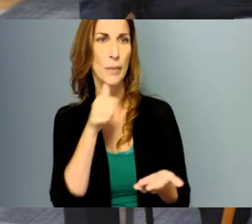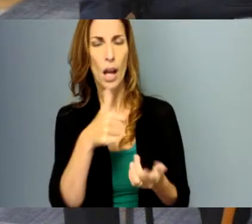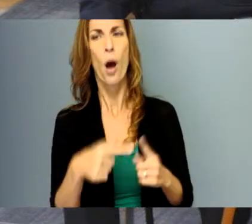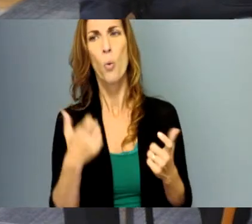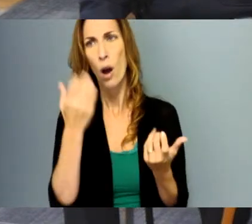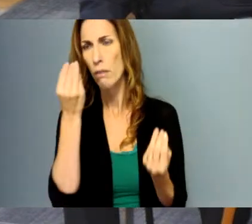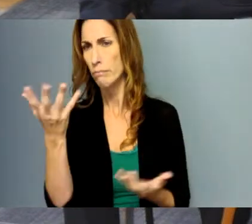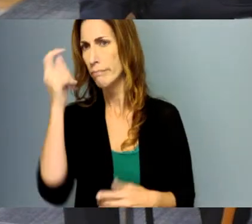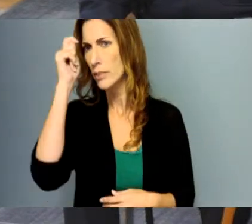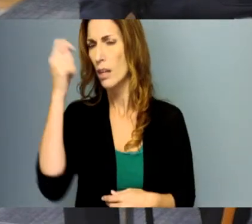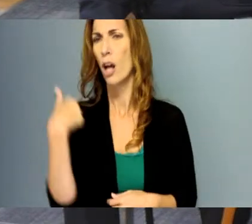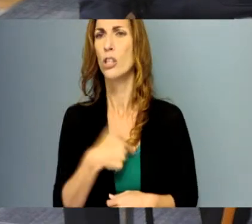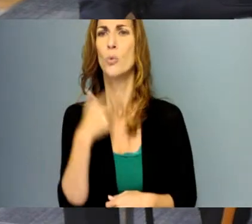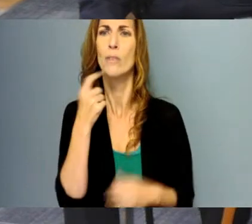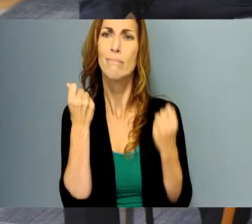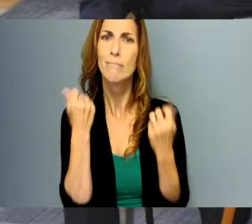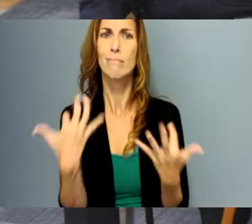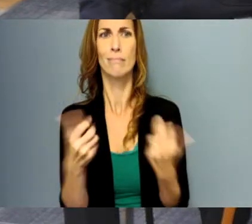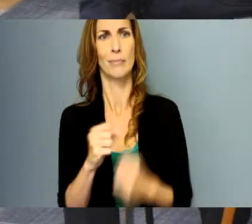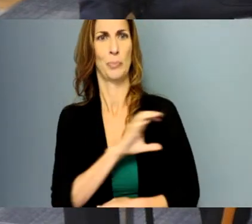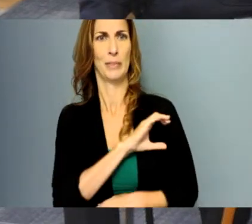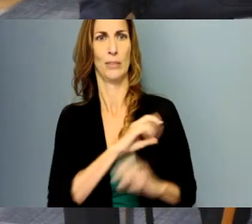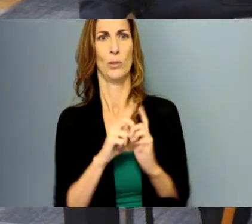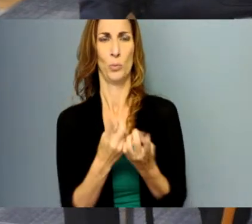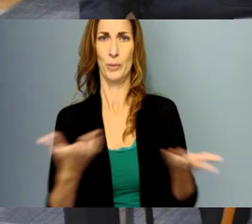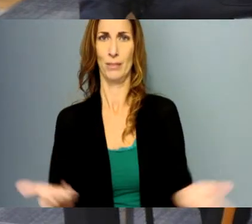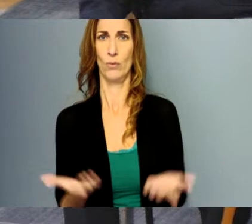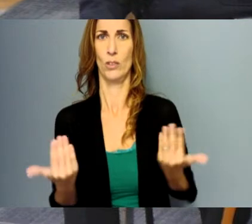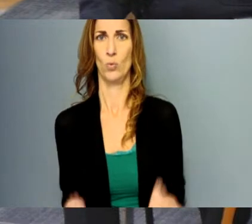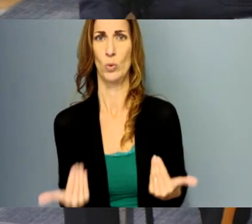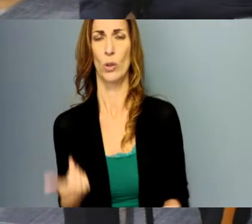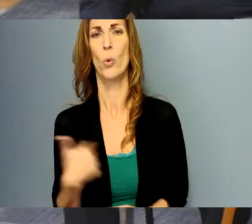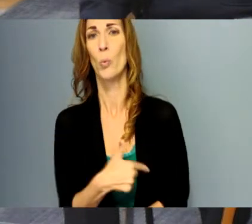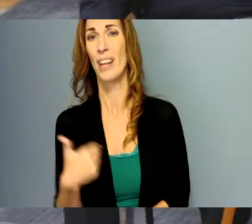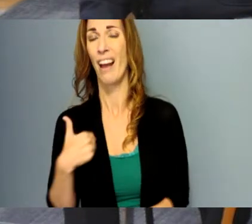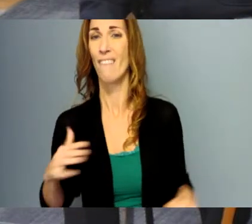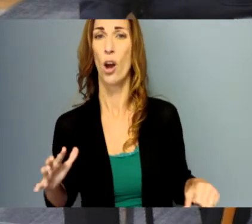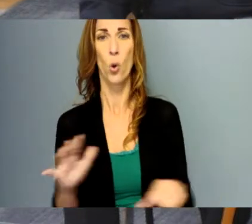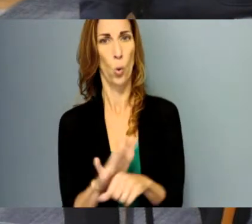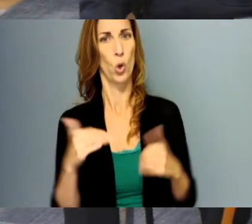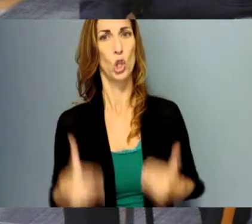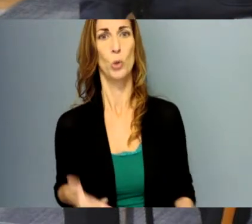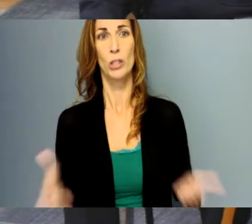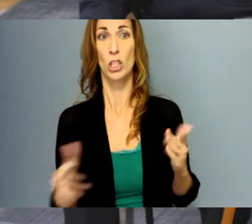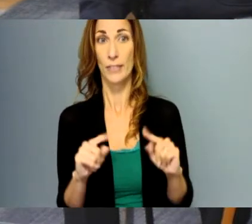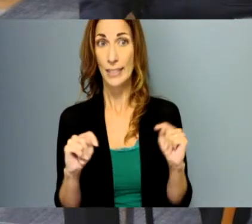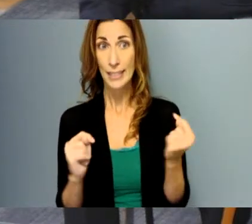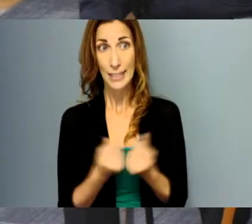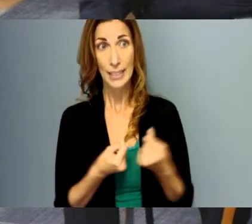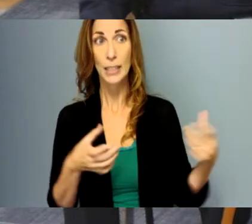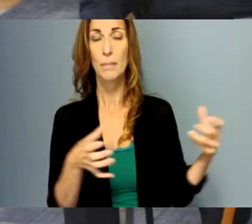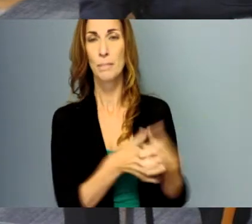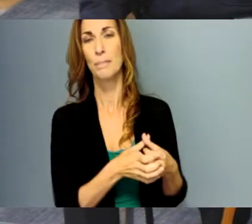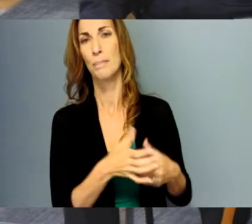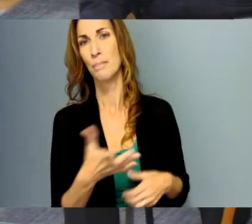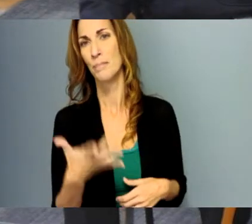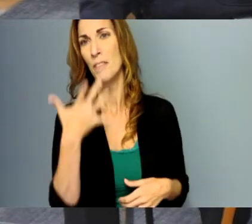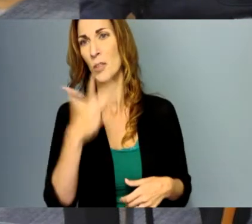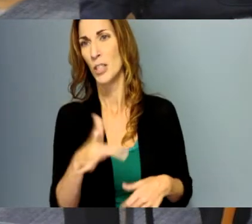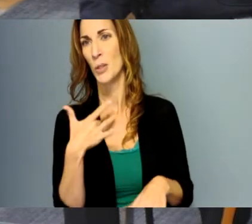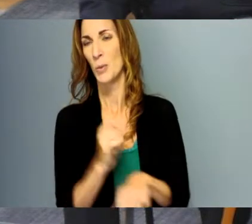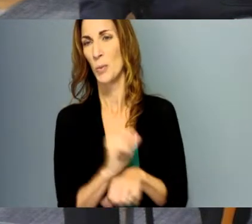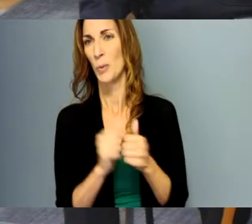have a number of police departments who are here today, and we have our entire Human Services team that I'm fortunate to work